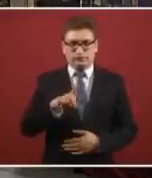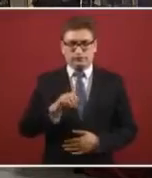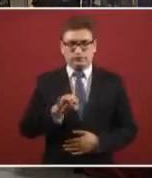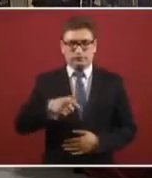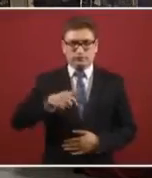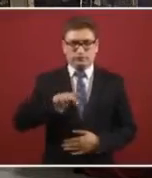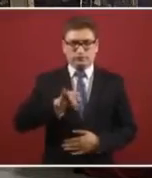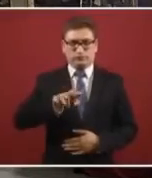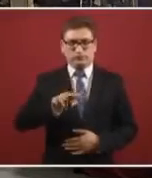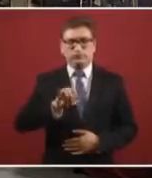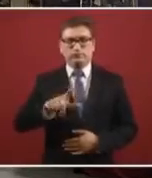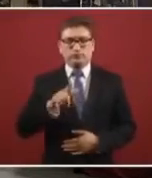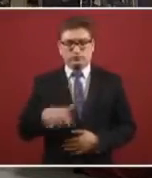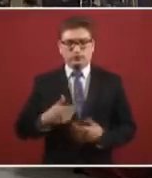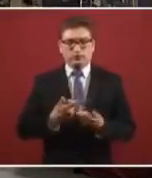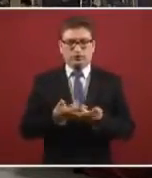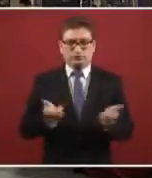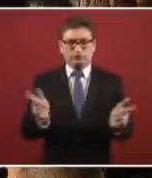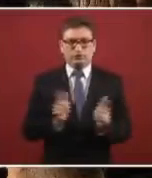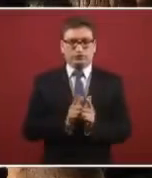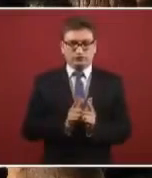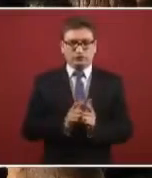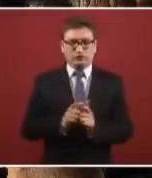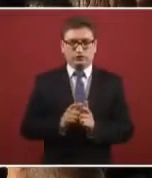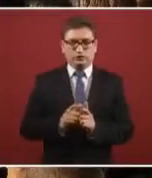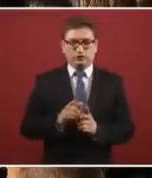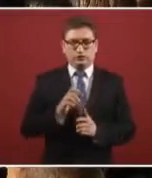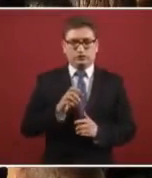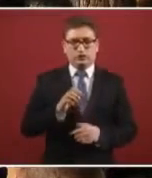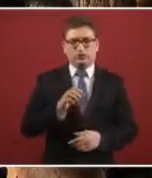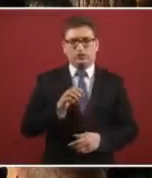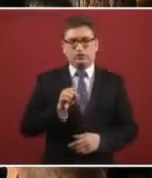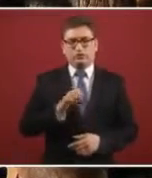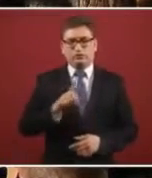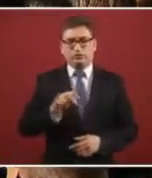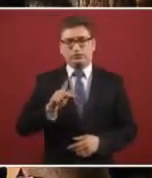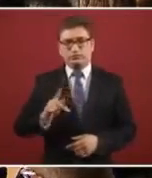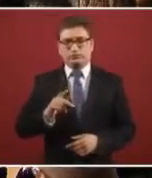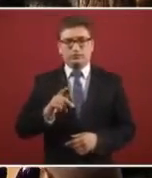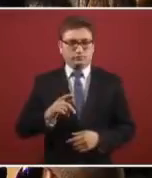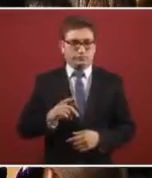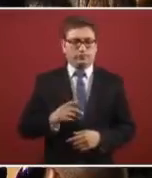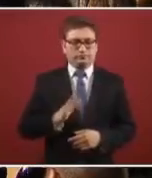Esquivel. Grupo from the group SDP.